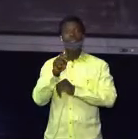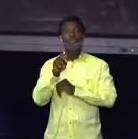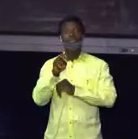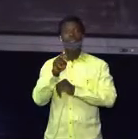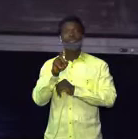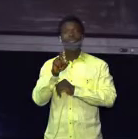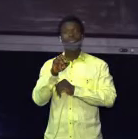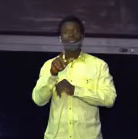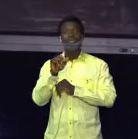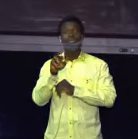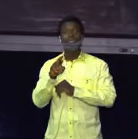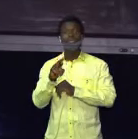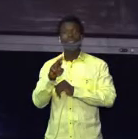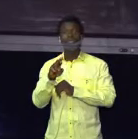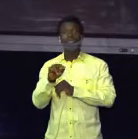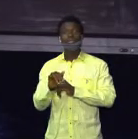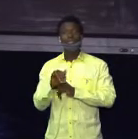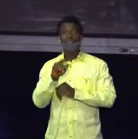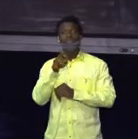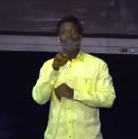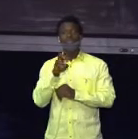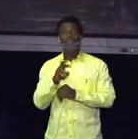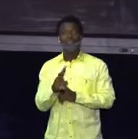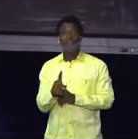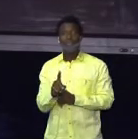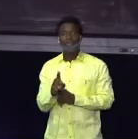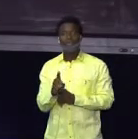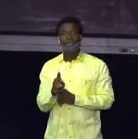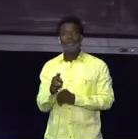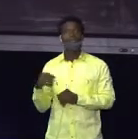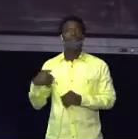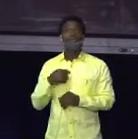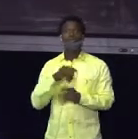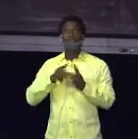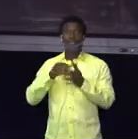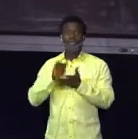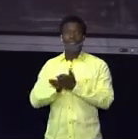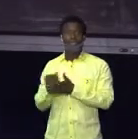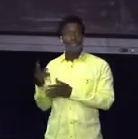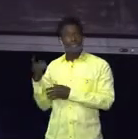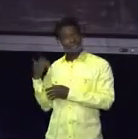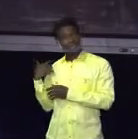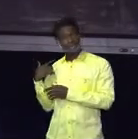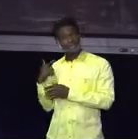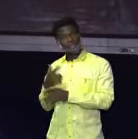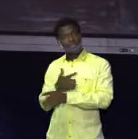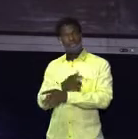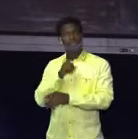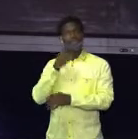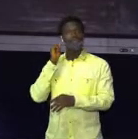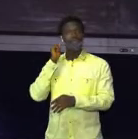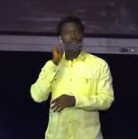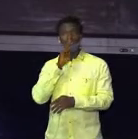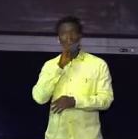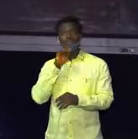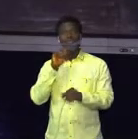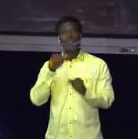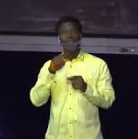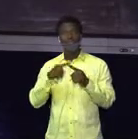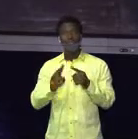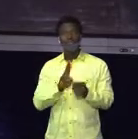auxiliary verbs. We started that since last lesson. Not only that, you should also be able to use auxiliary